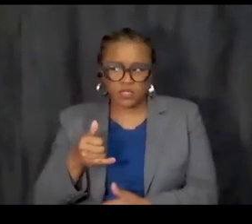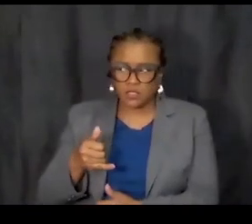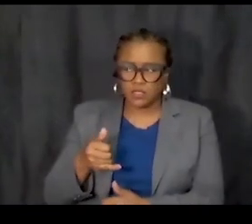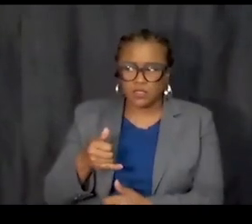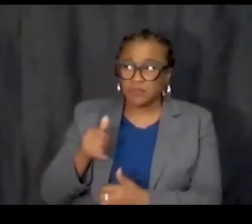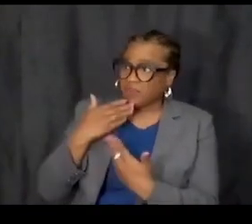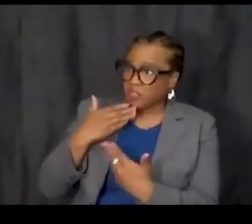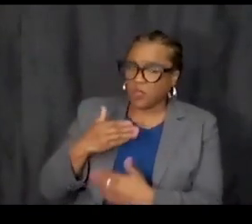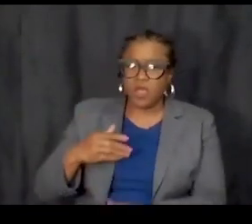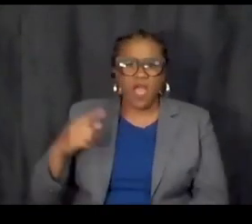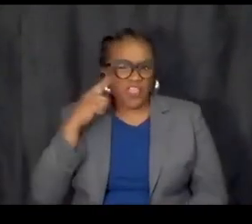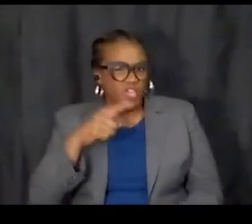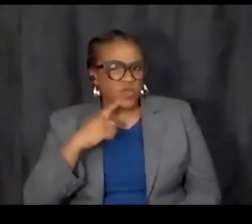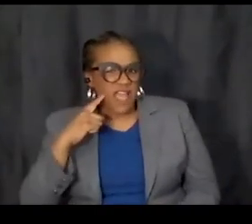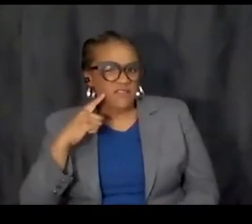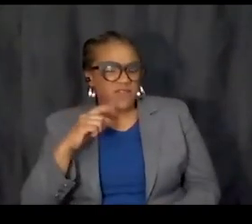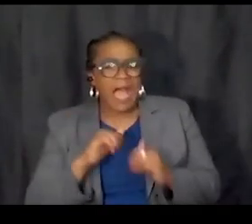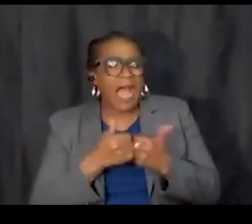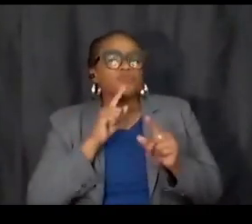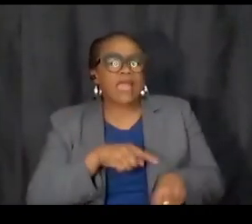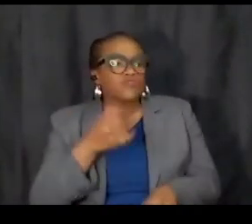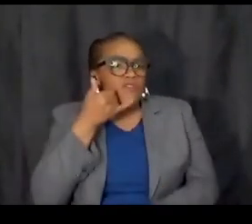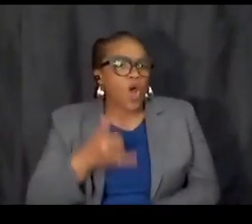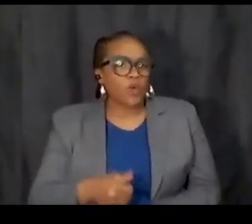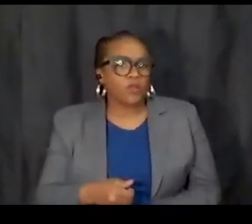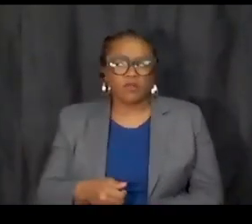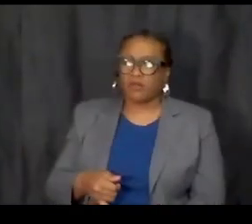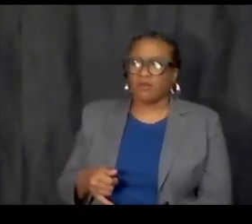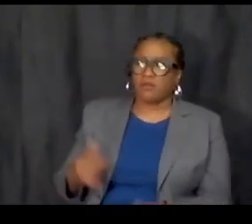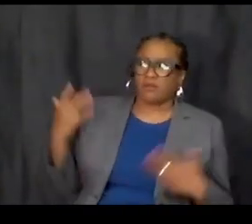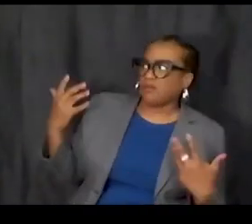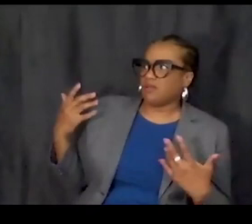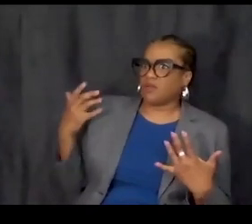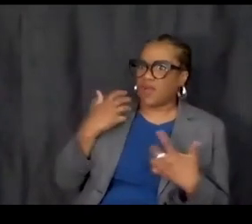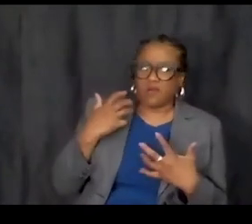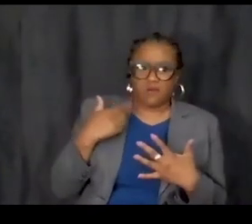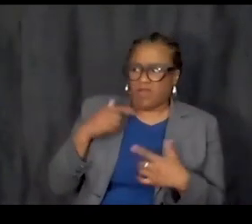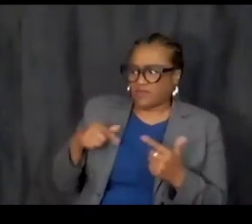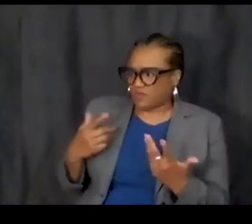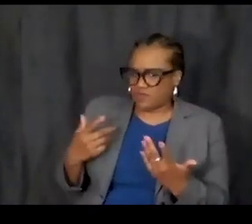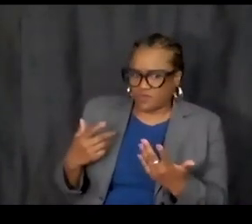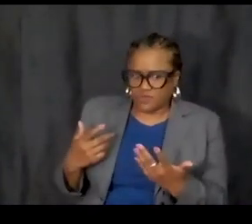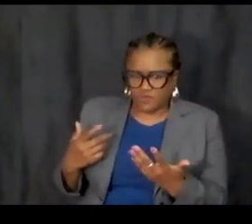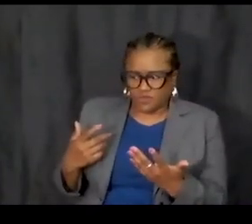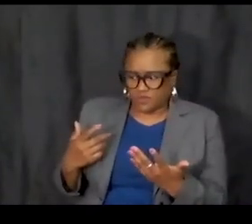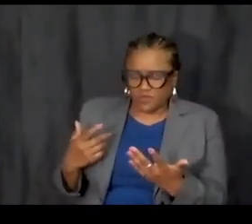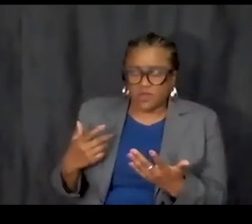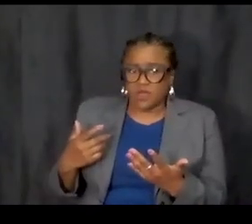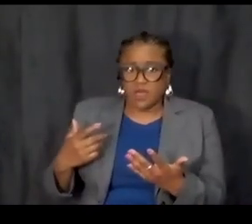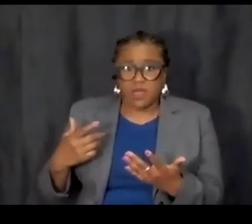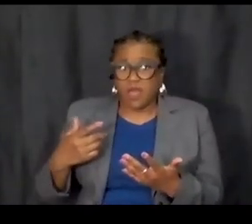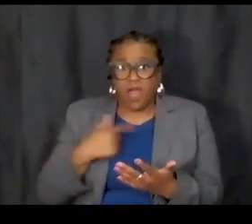this like, sudden, like, oh, wow. Like I have to, but I fell for it. Like I think I